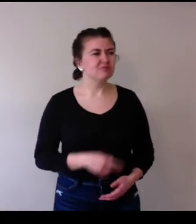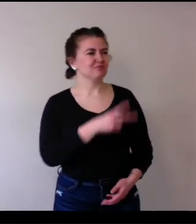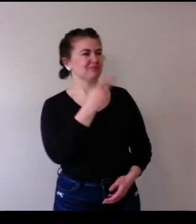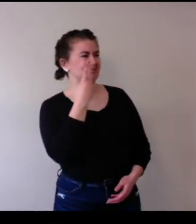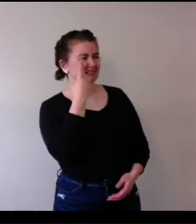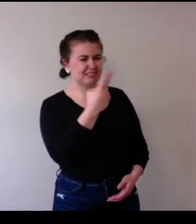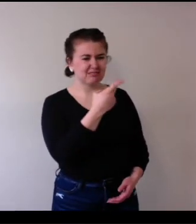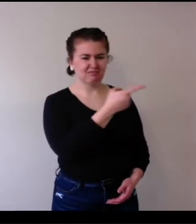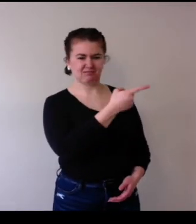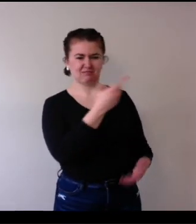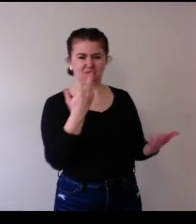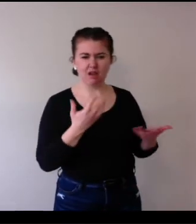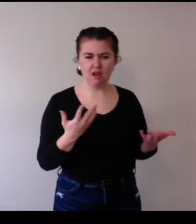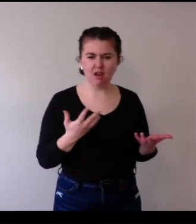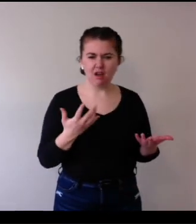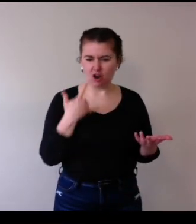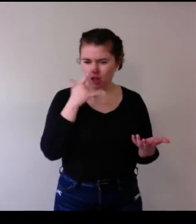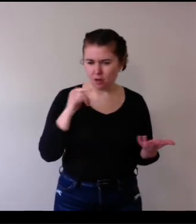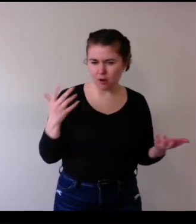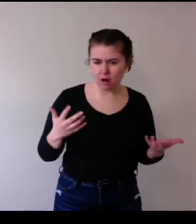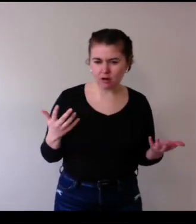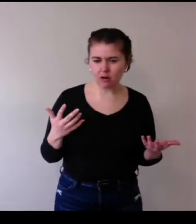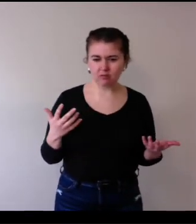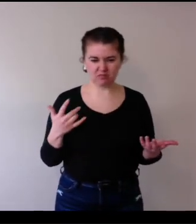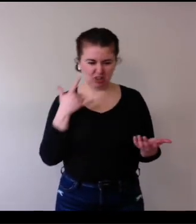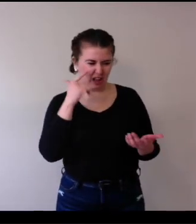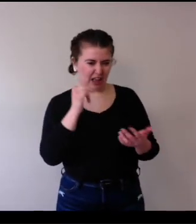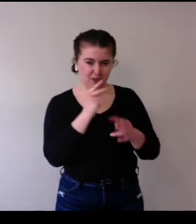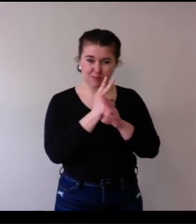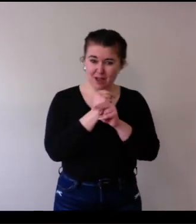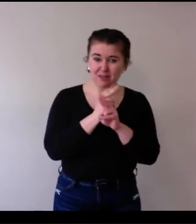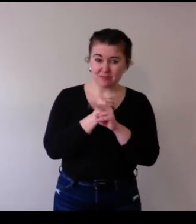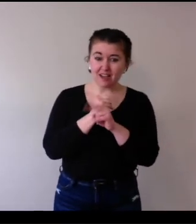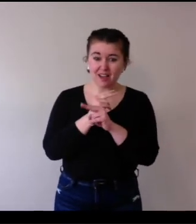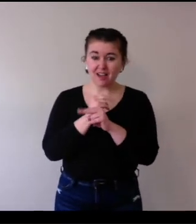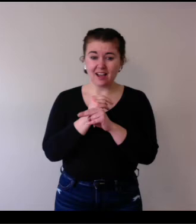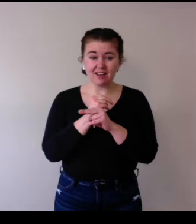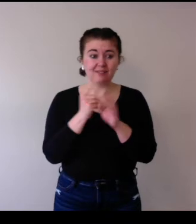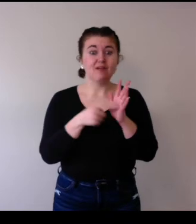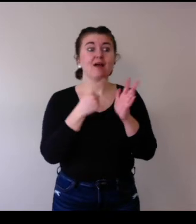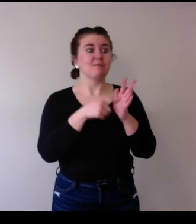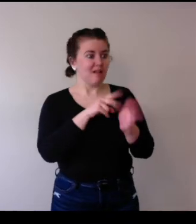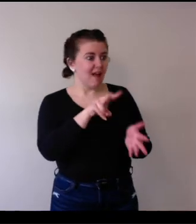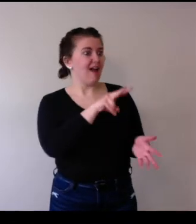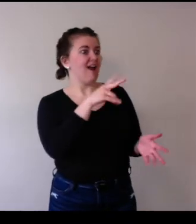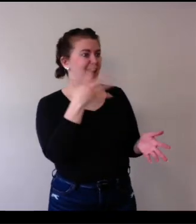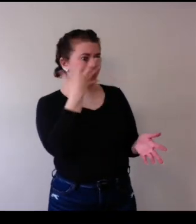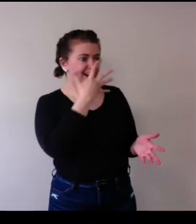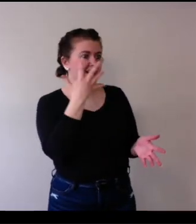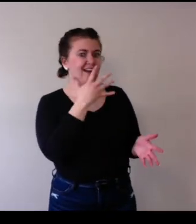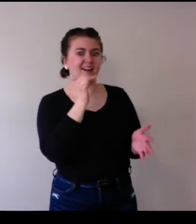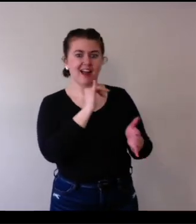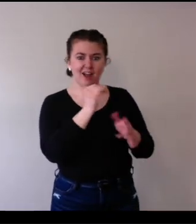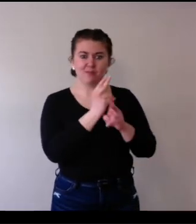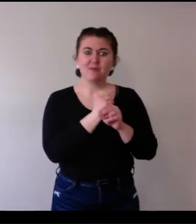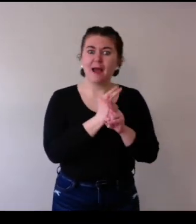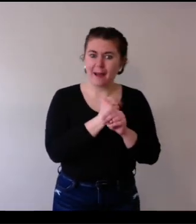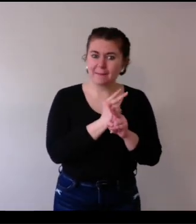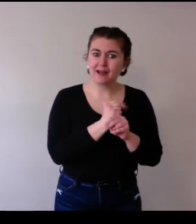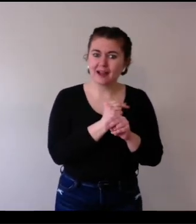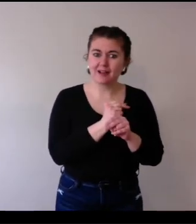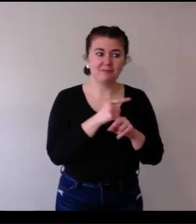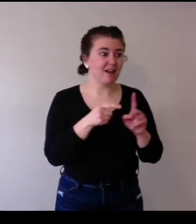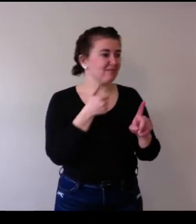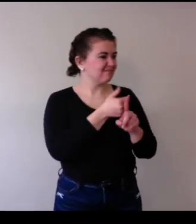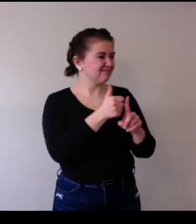What does this look like to you? A rabbit? Sometimes it looked like a rabbit, but it